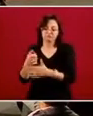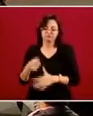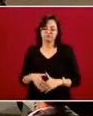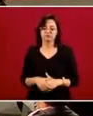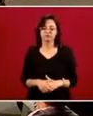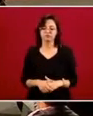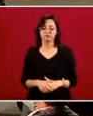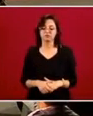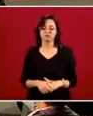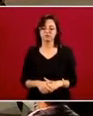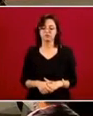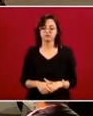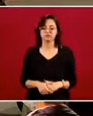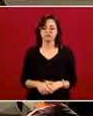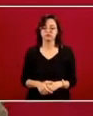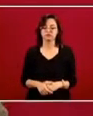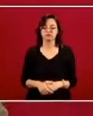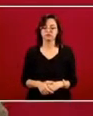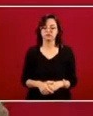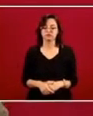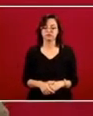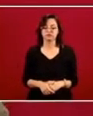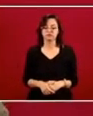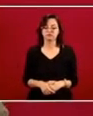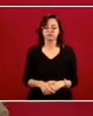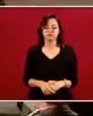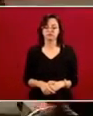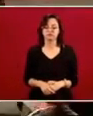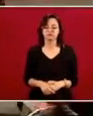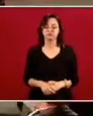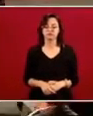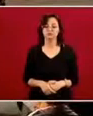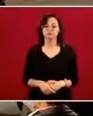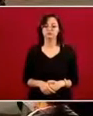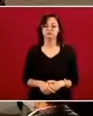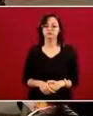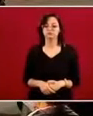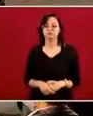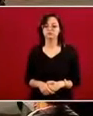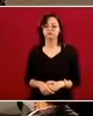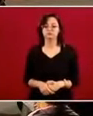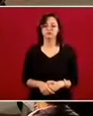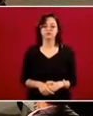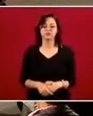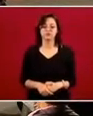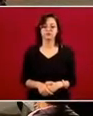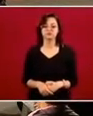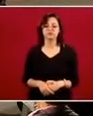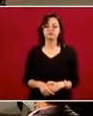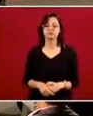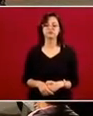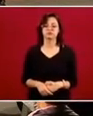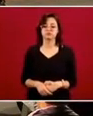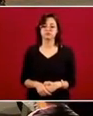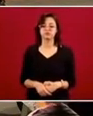So they can help us with the distribution of medical care, so the specialists can reach the patients that need them.